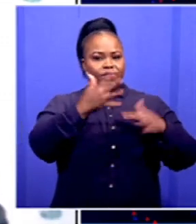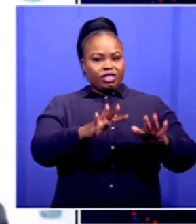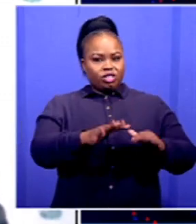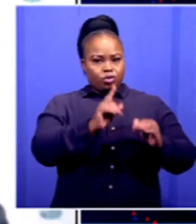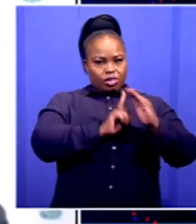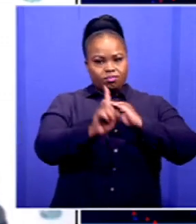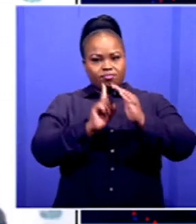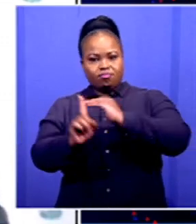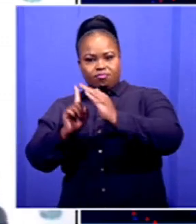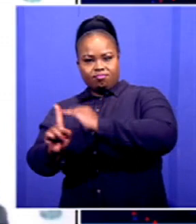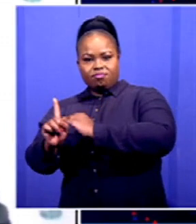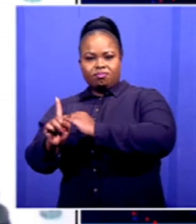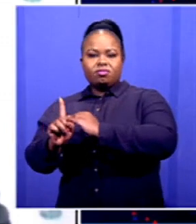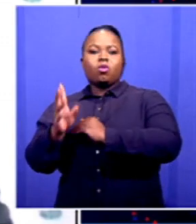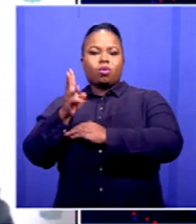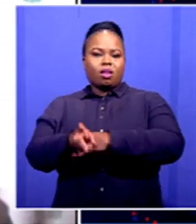taking